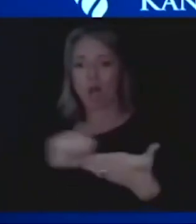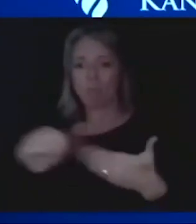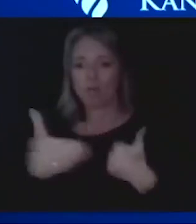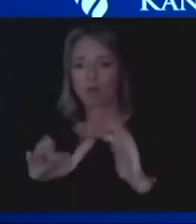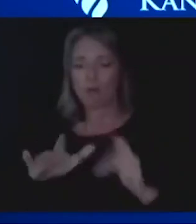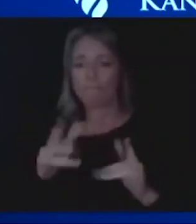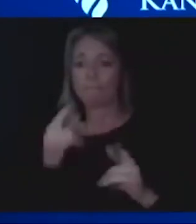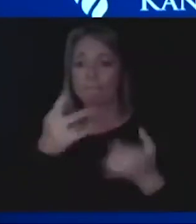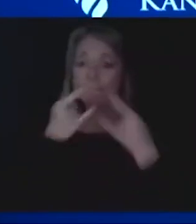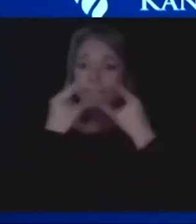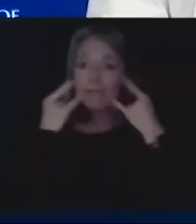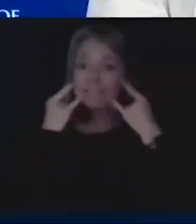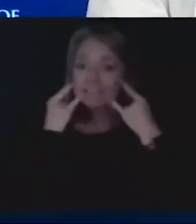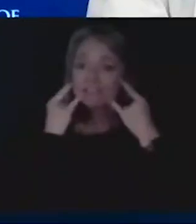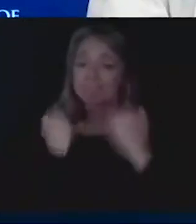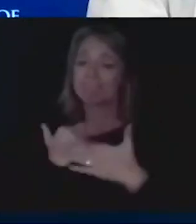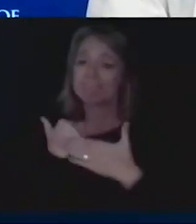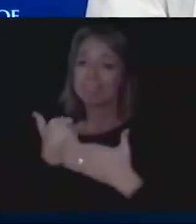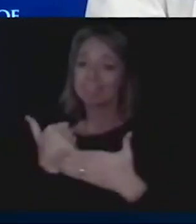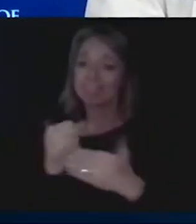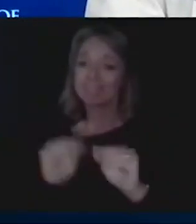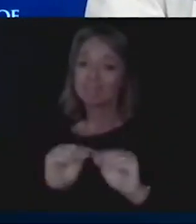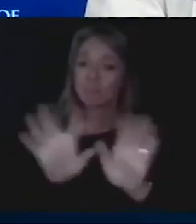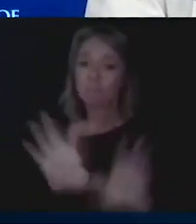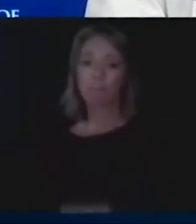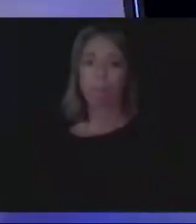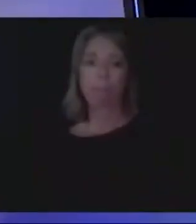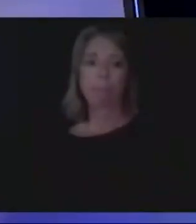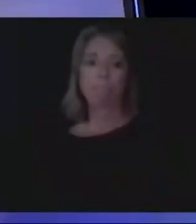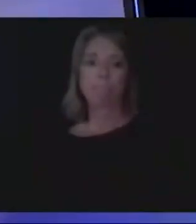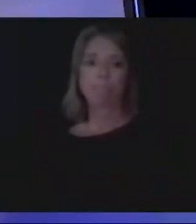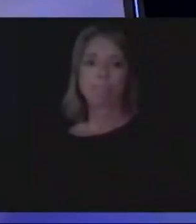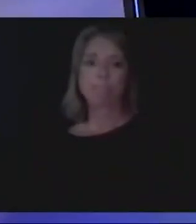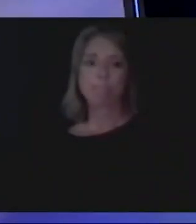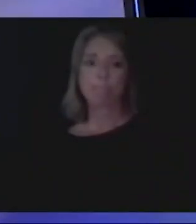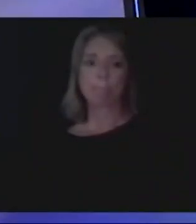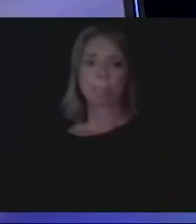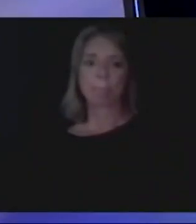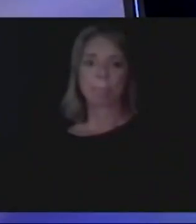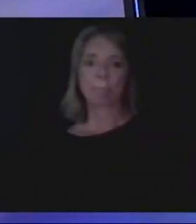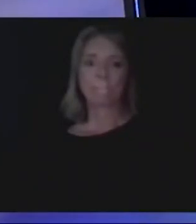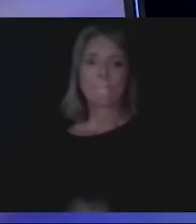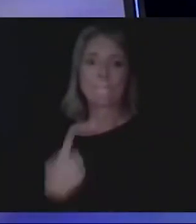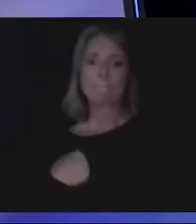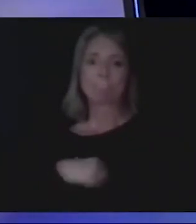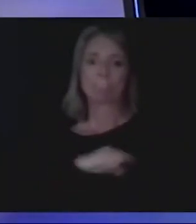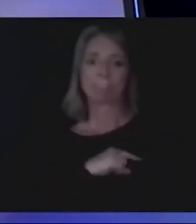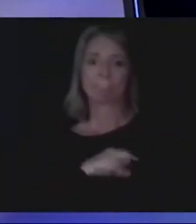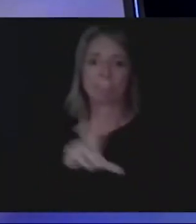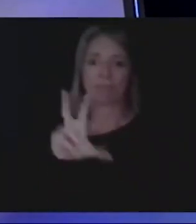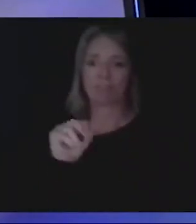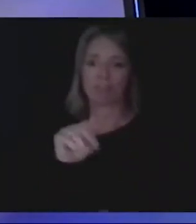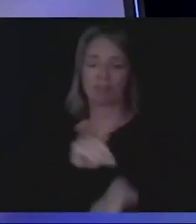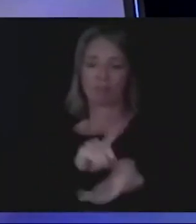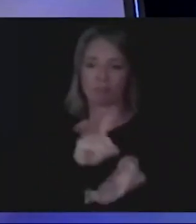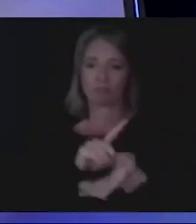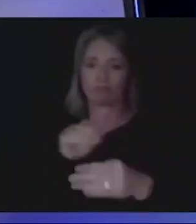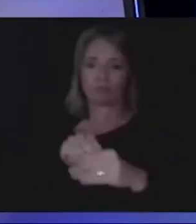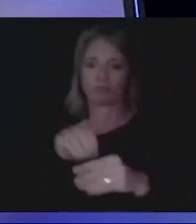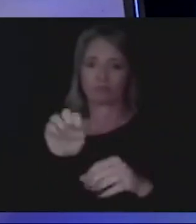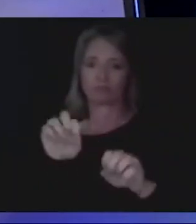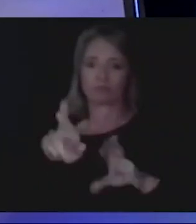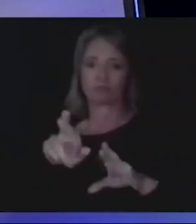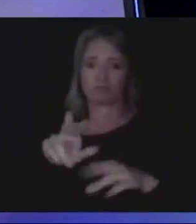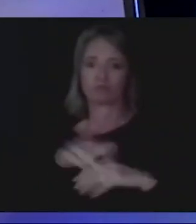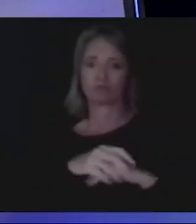difference. Do you think masking works, Chad Cannon? Well, we have 30 physicians in our ED, 10 advanced practice providers,